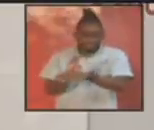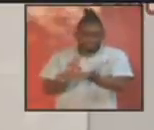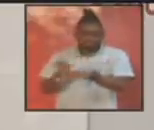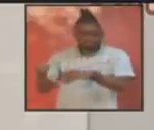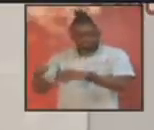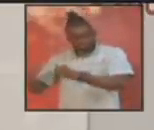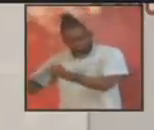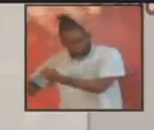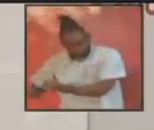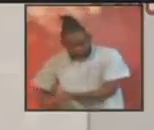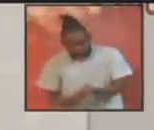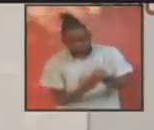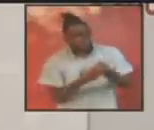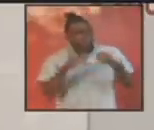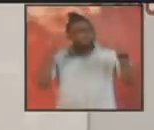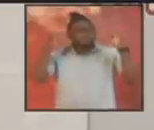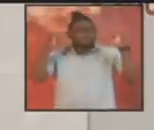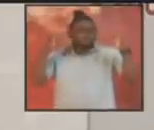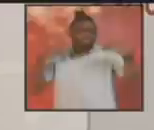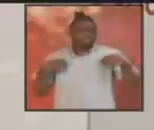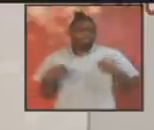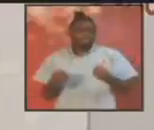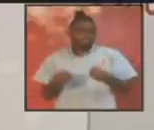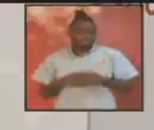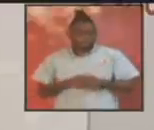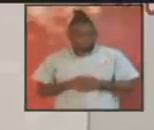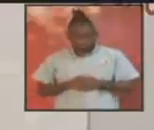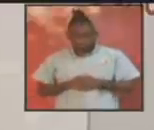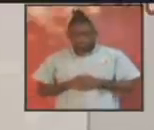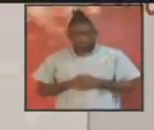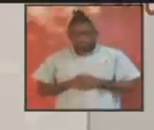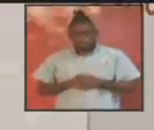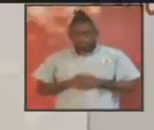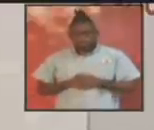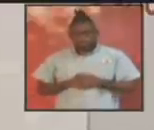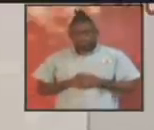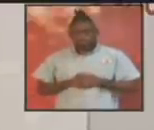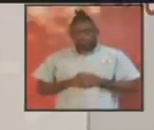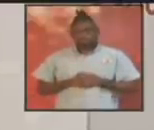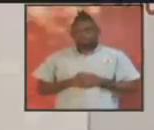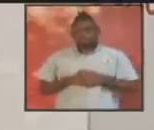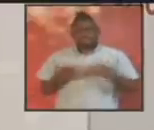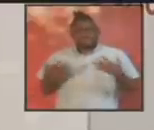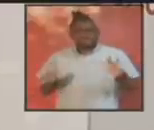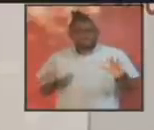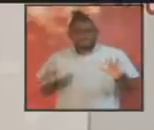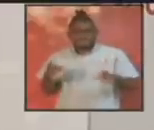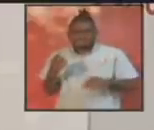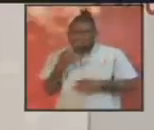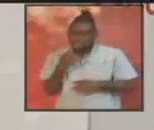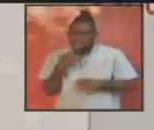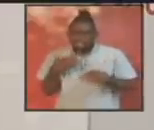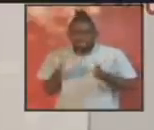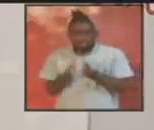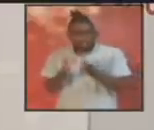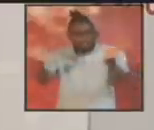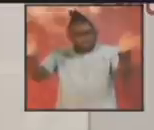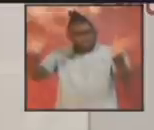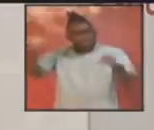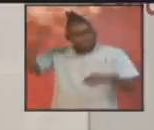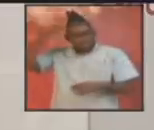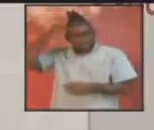Affairs. As has already been stated and as is part of the public record, the government is guided by